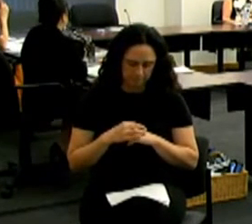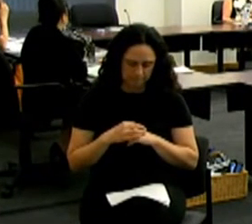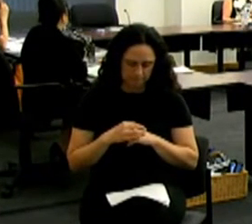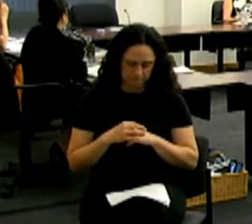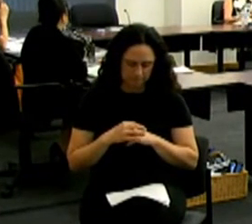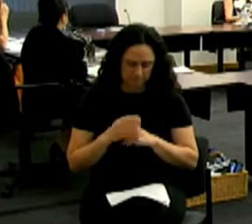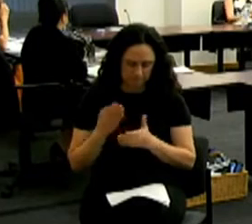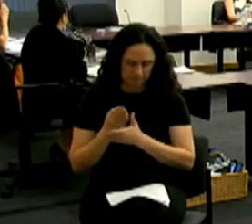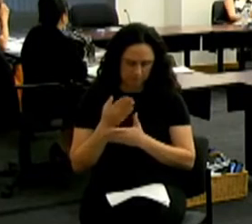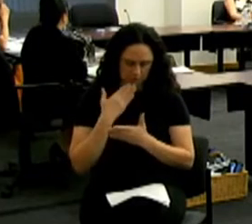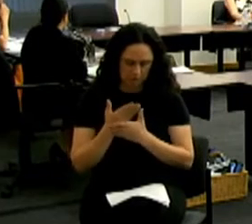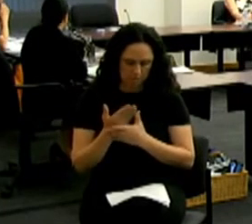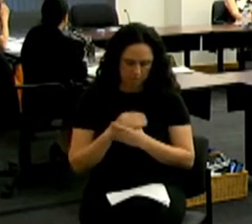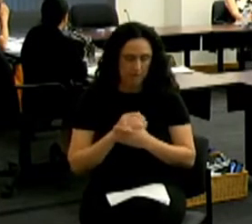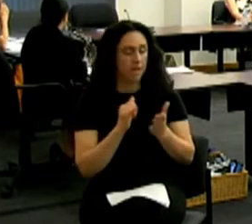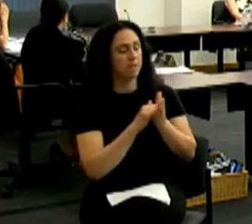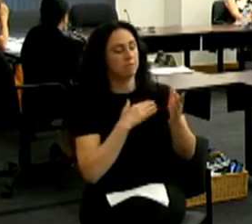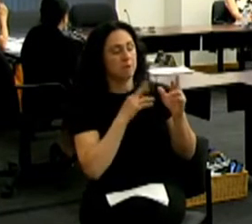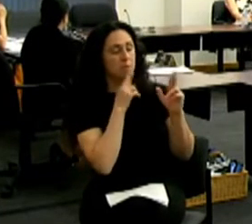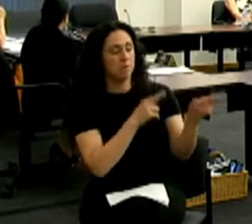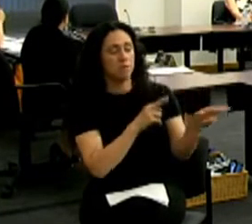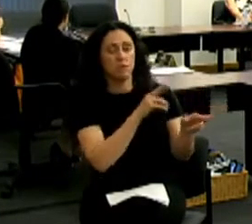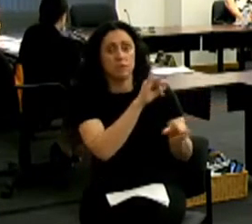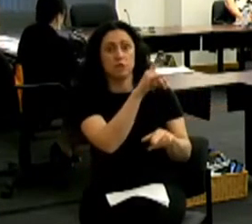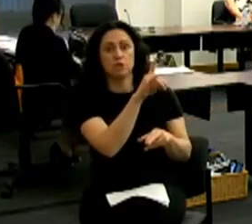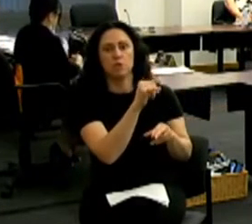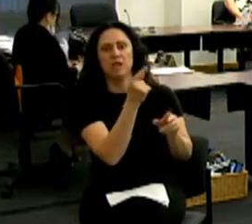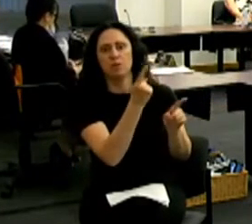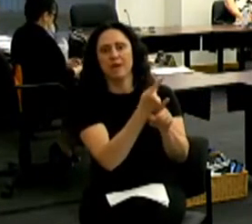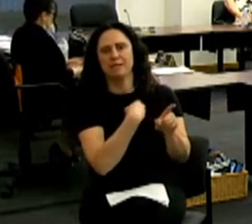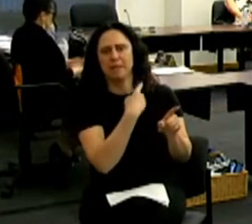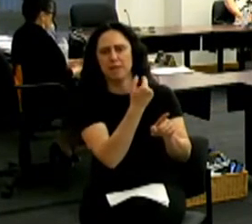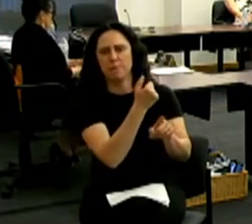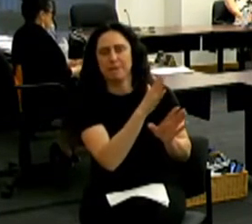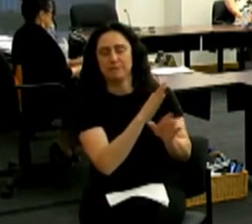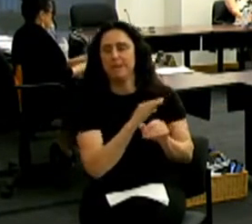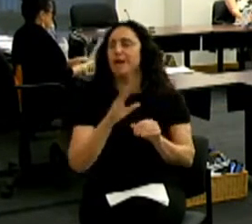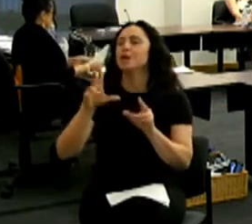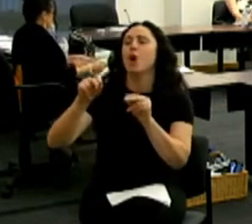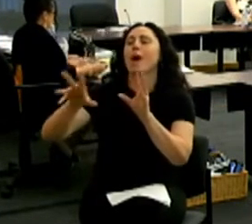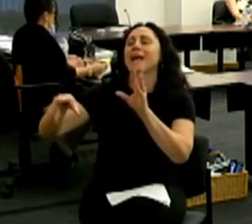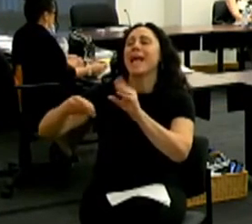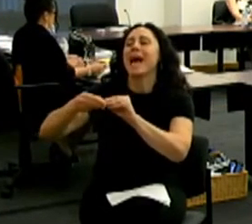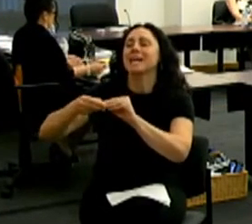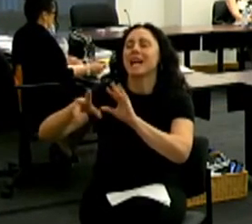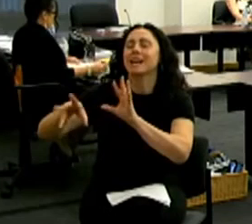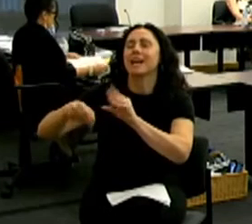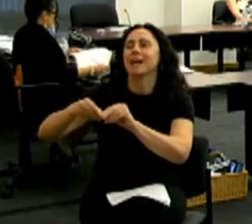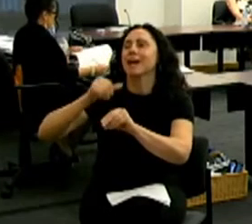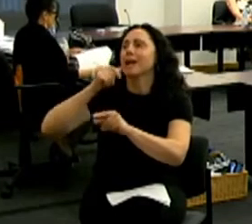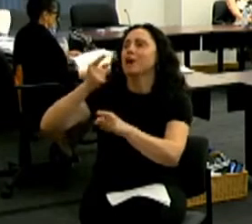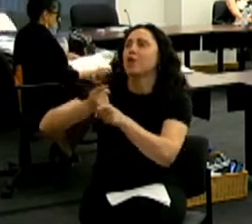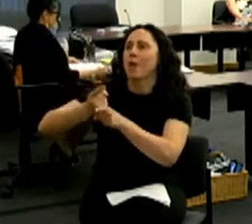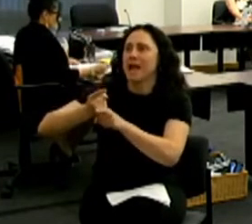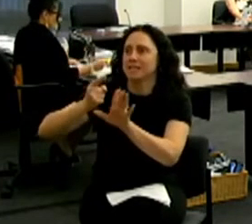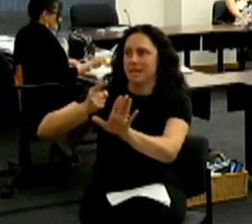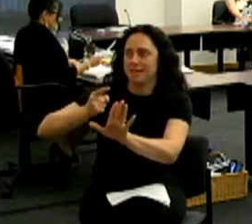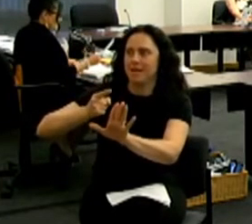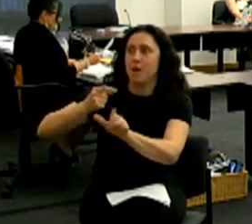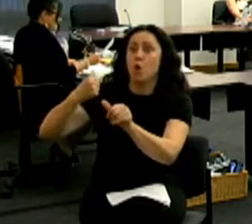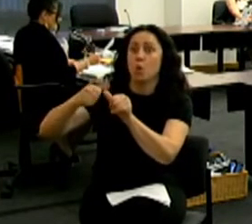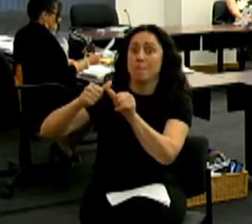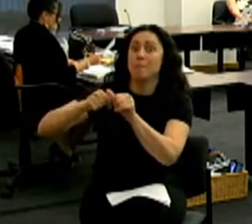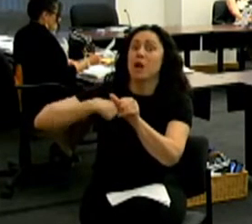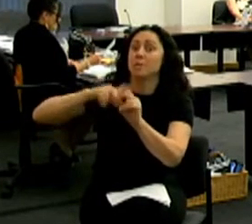Right, we're good? That concludes my report. Judy corrected me a little. I added on. I was